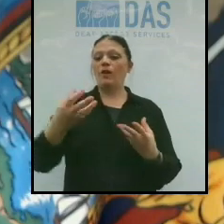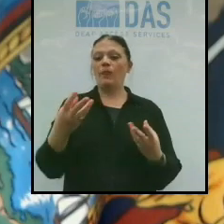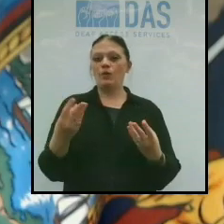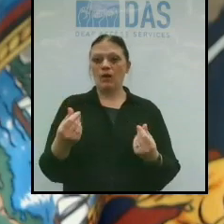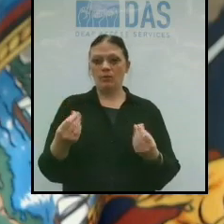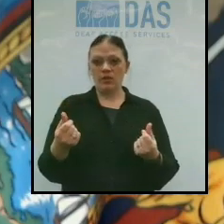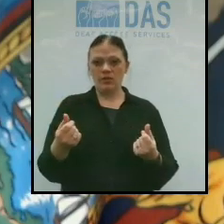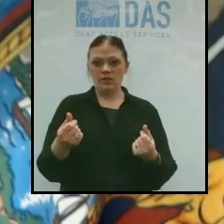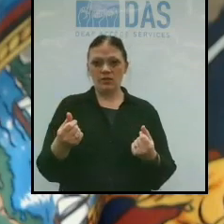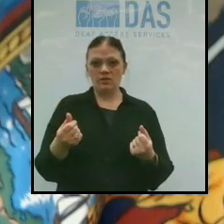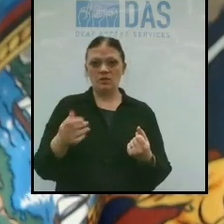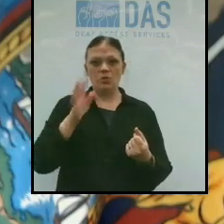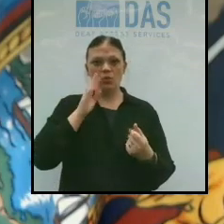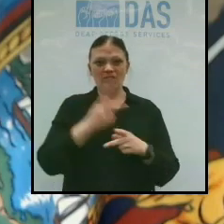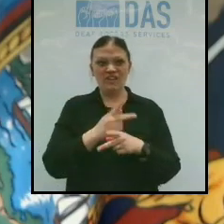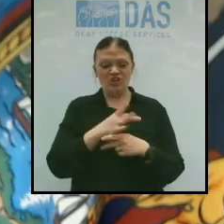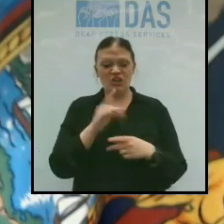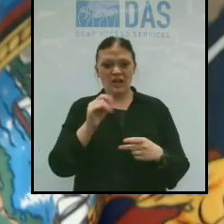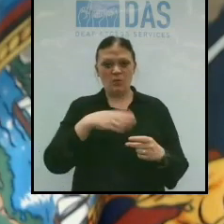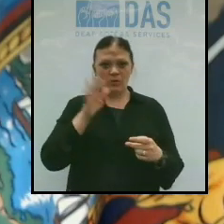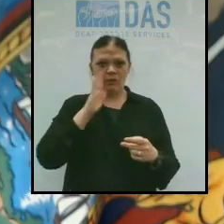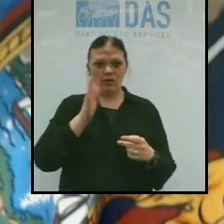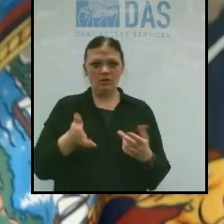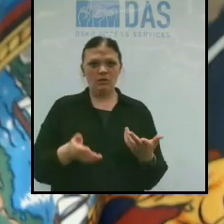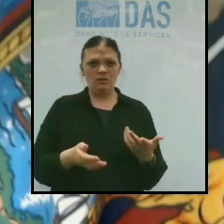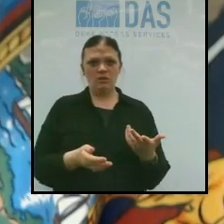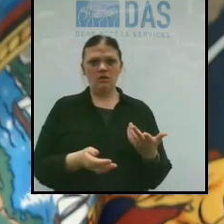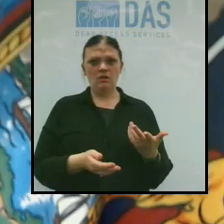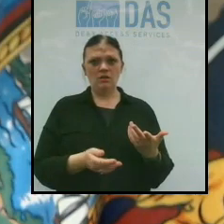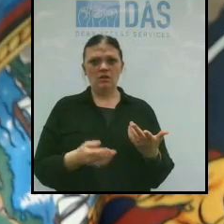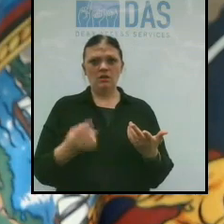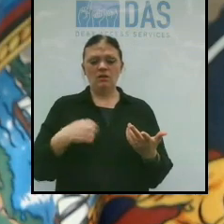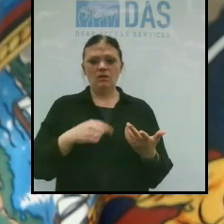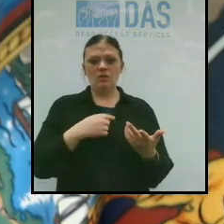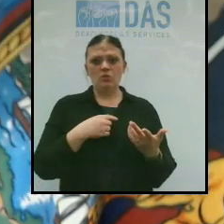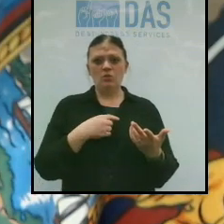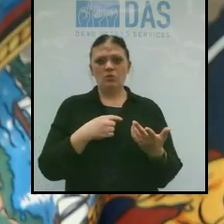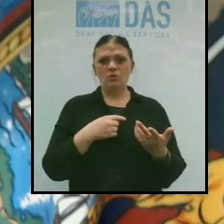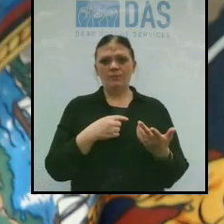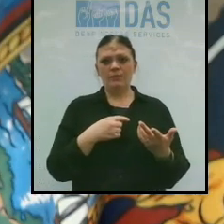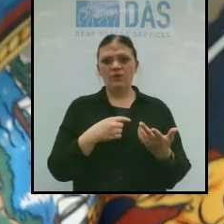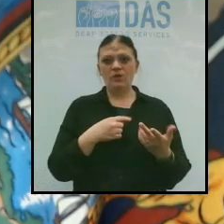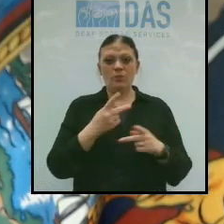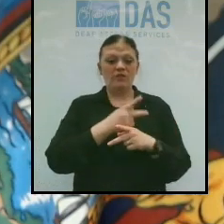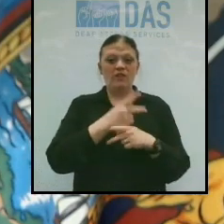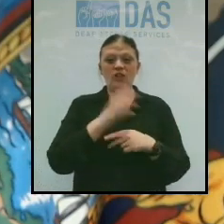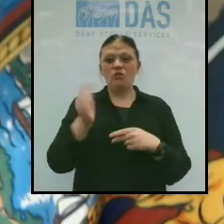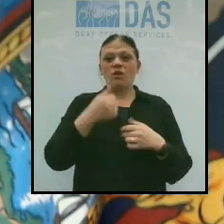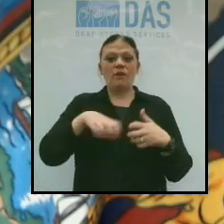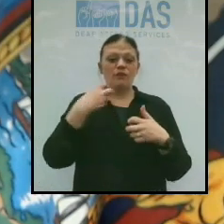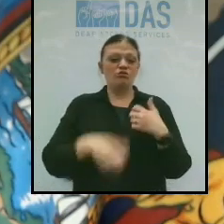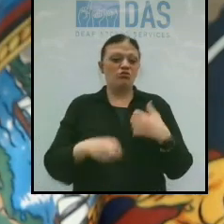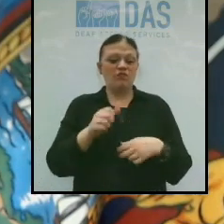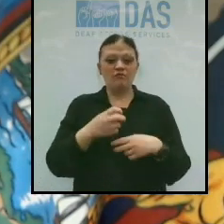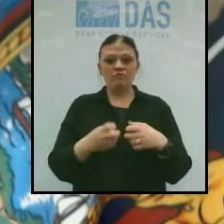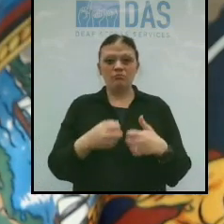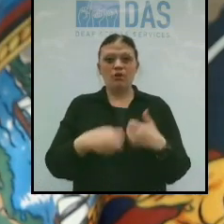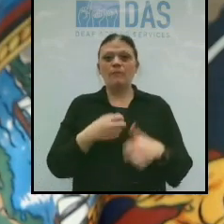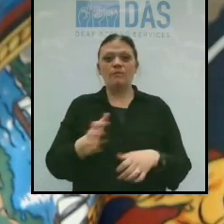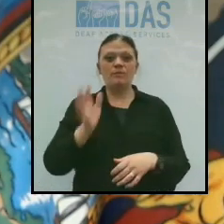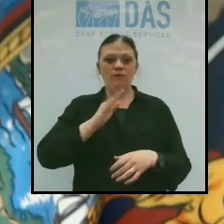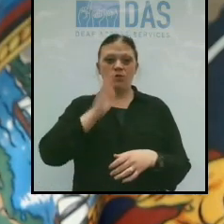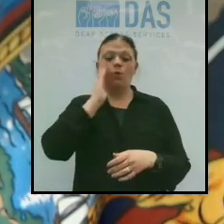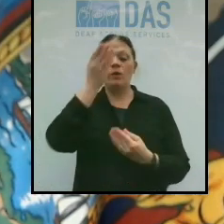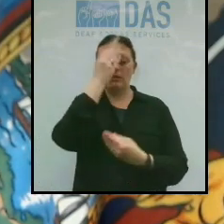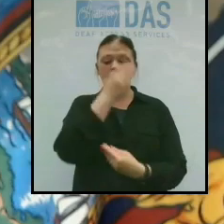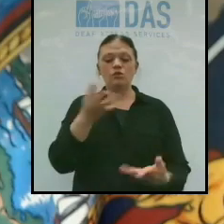properties, and we will figure it out. We figured out other tough problems in the past. So we will let you